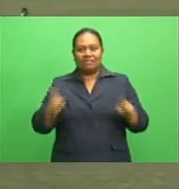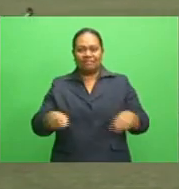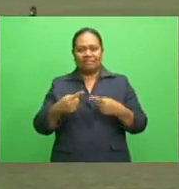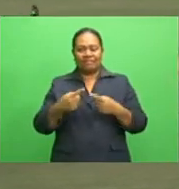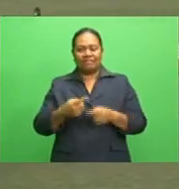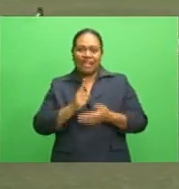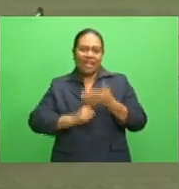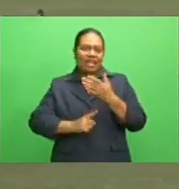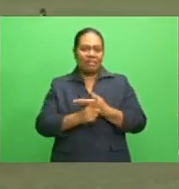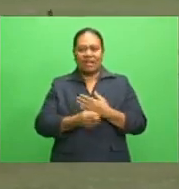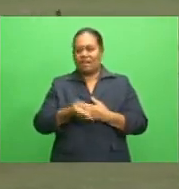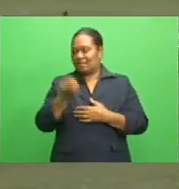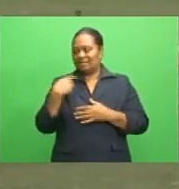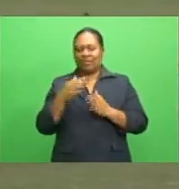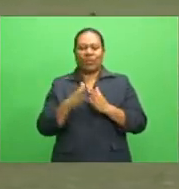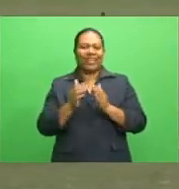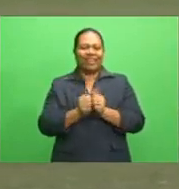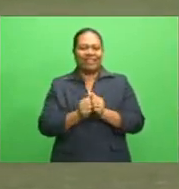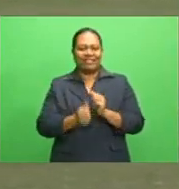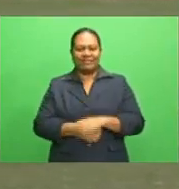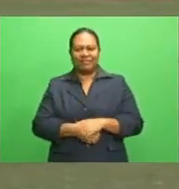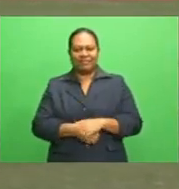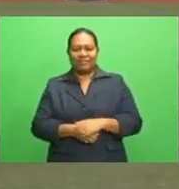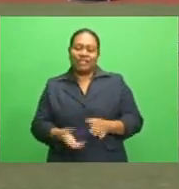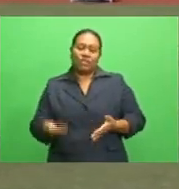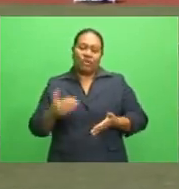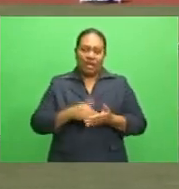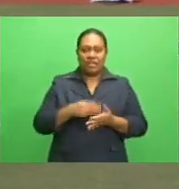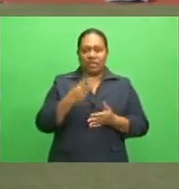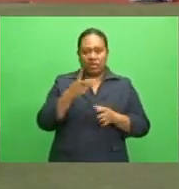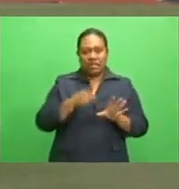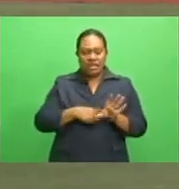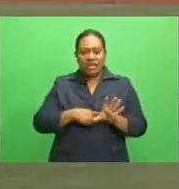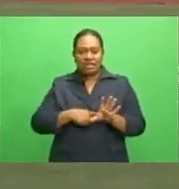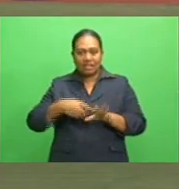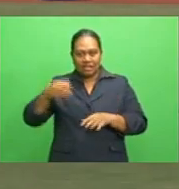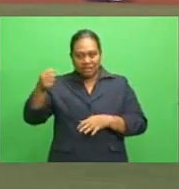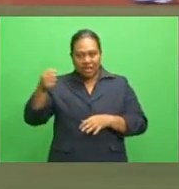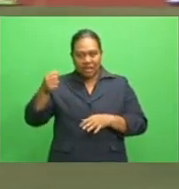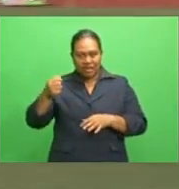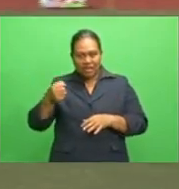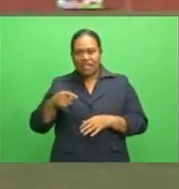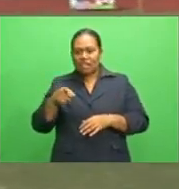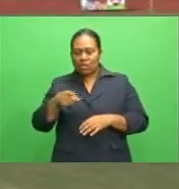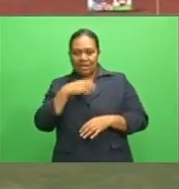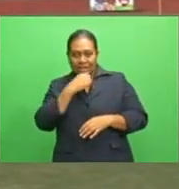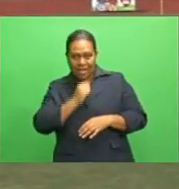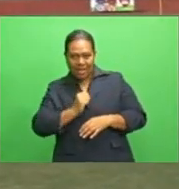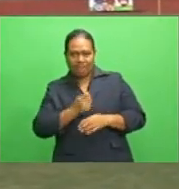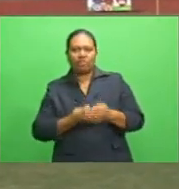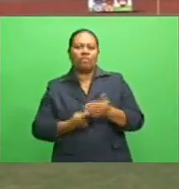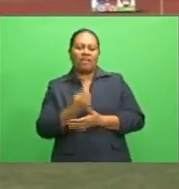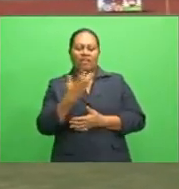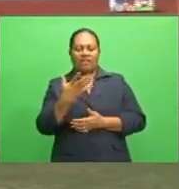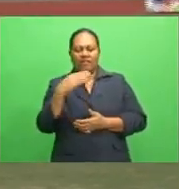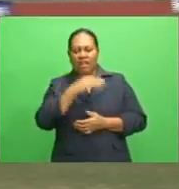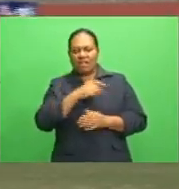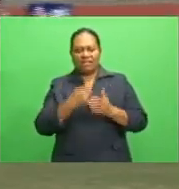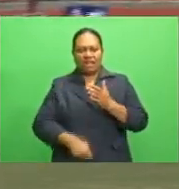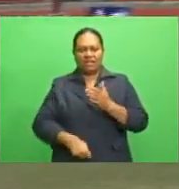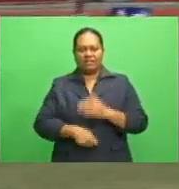Park in Lautoka over the weekend. In addition to the 3-year suspension, Wanga also faces a $500 fine.